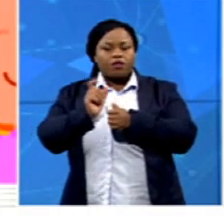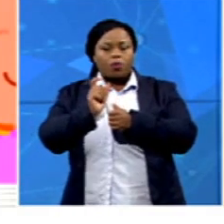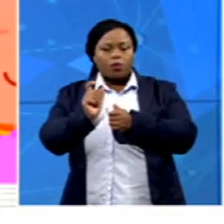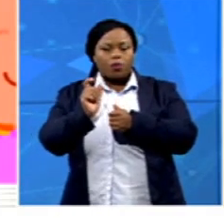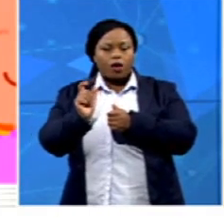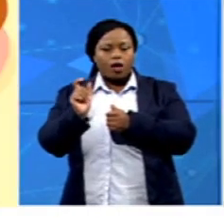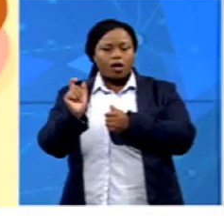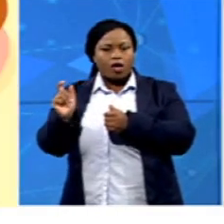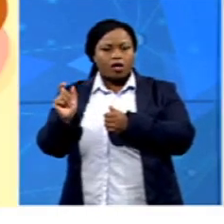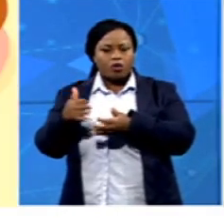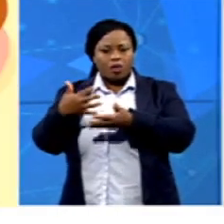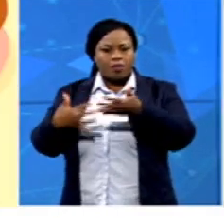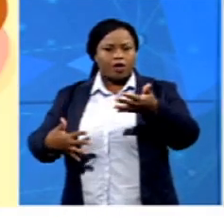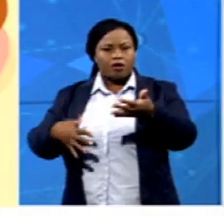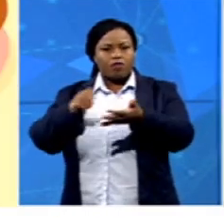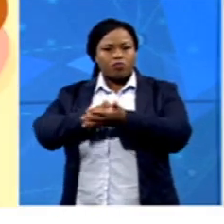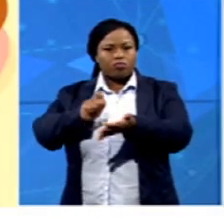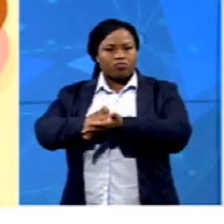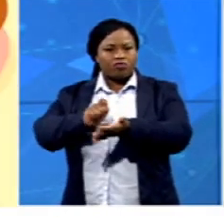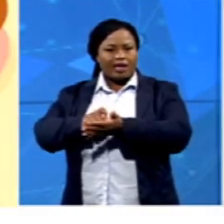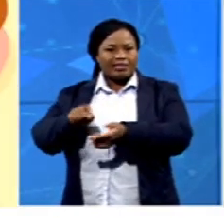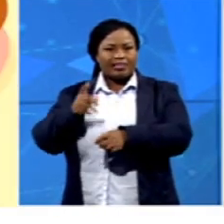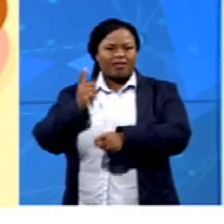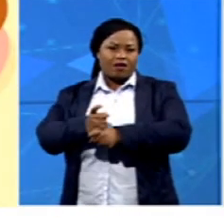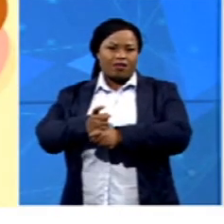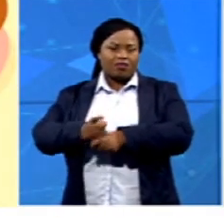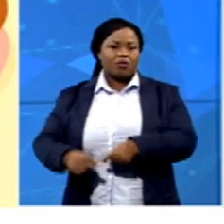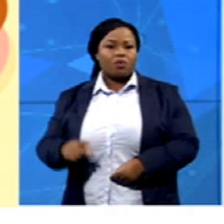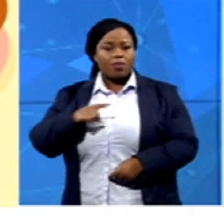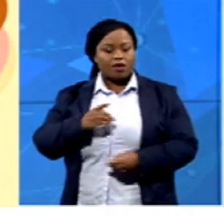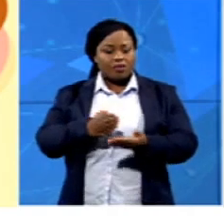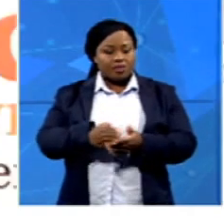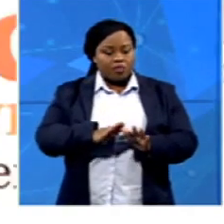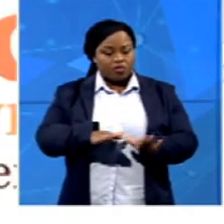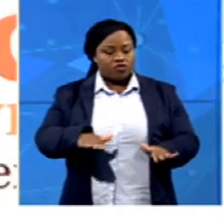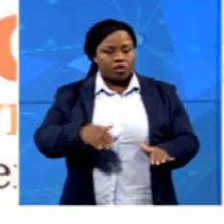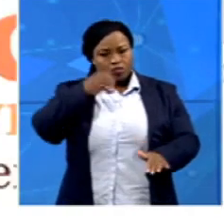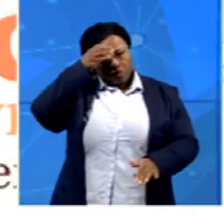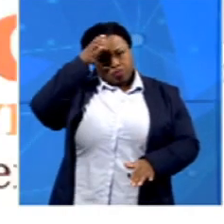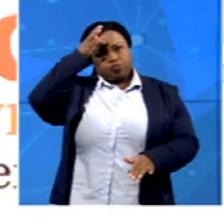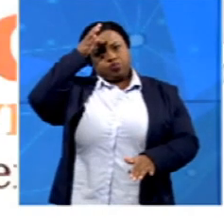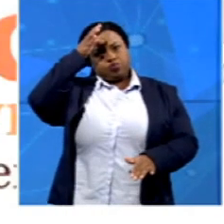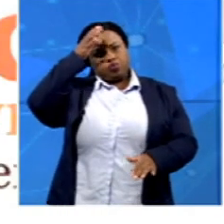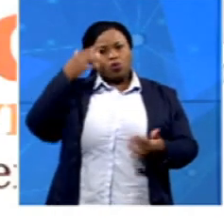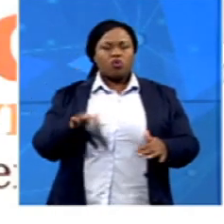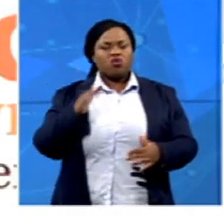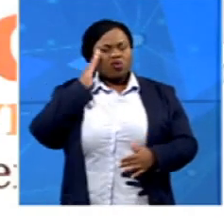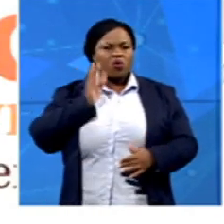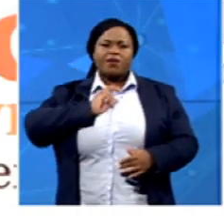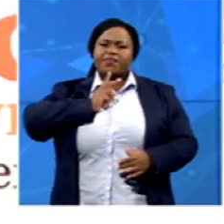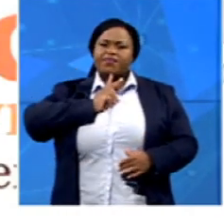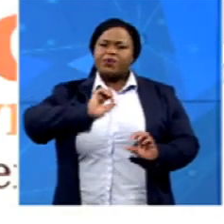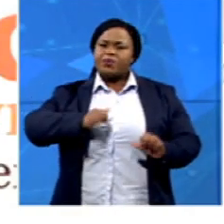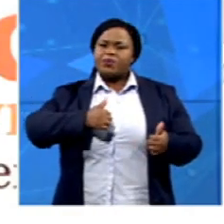page. It's definitely, we look at children that are really intelligent and verbally they can keep